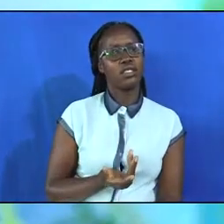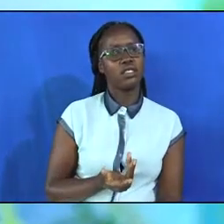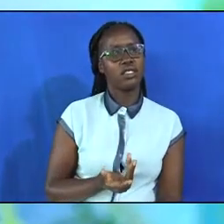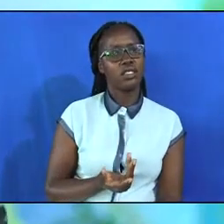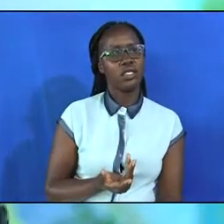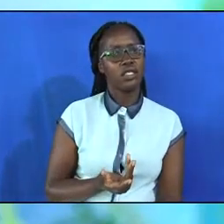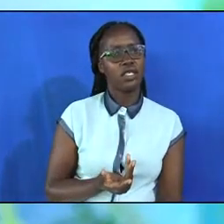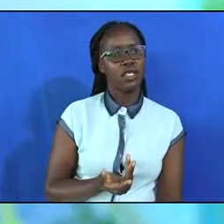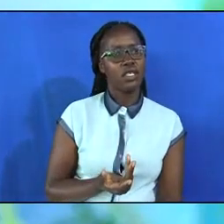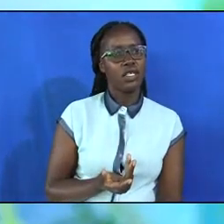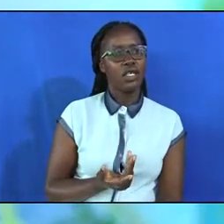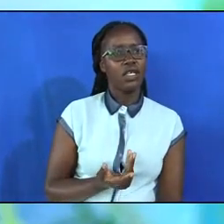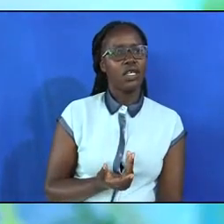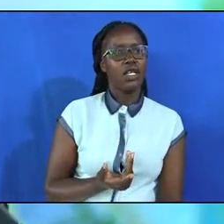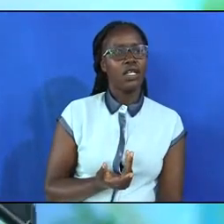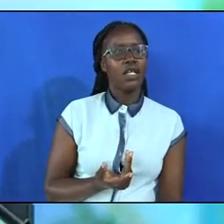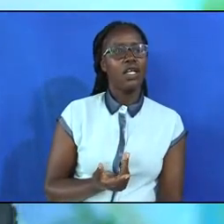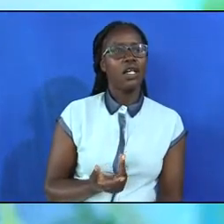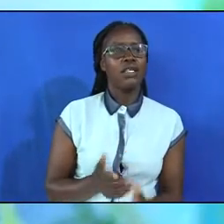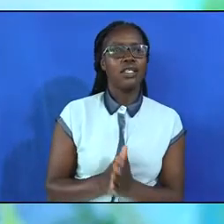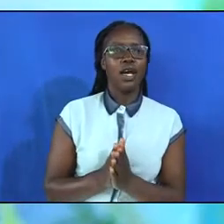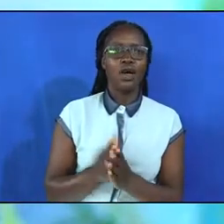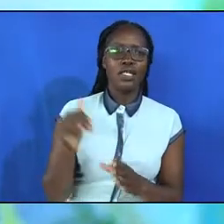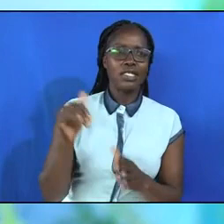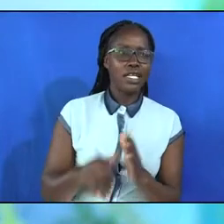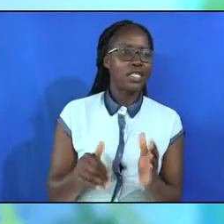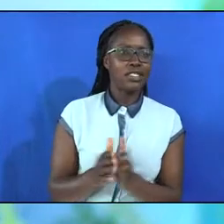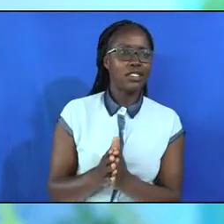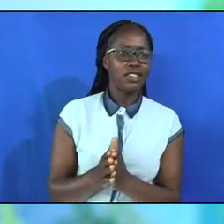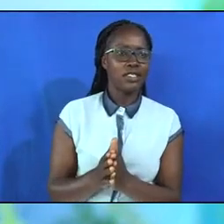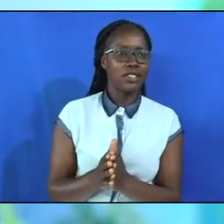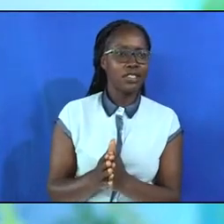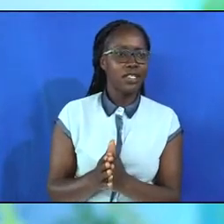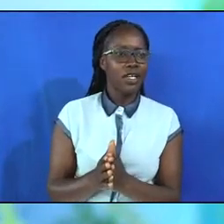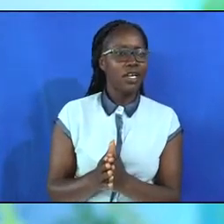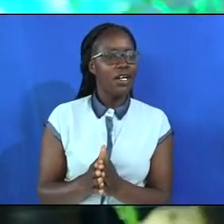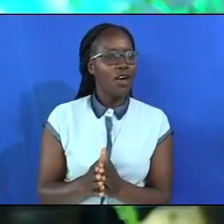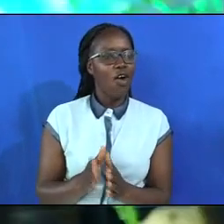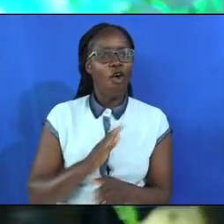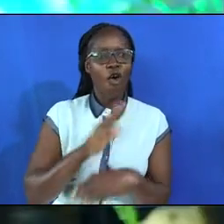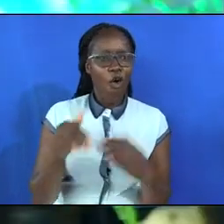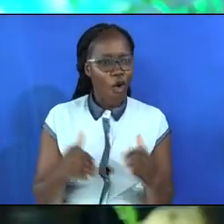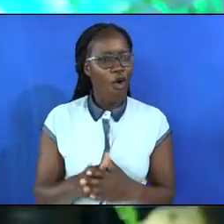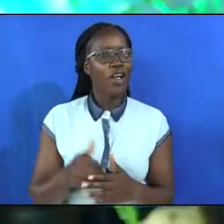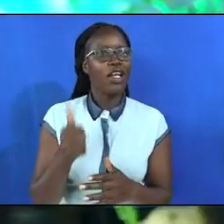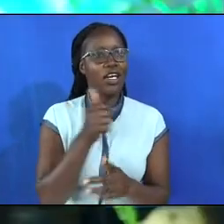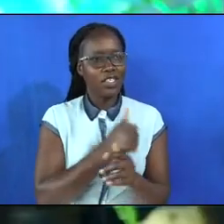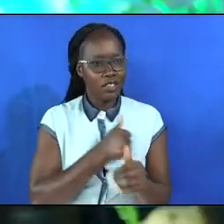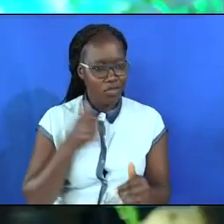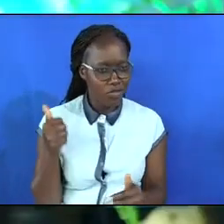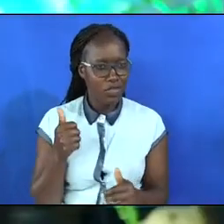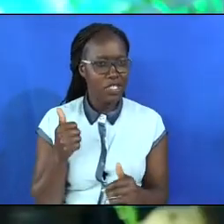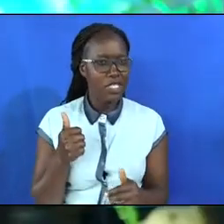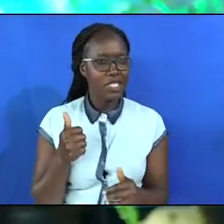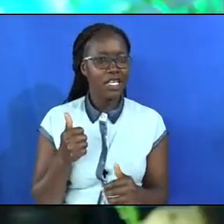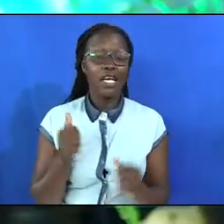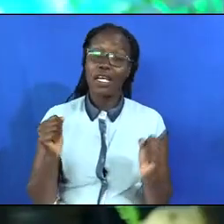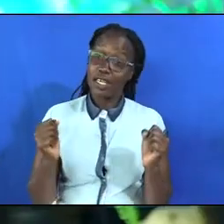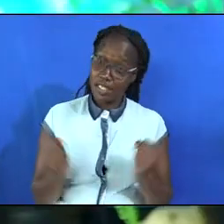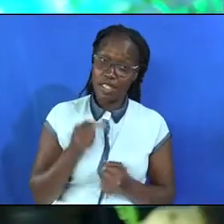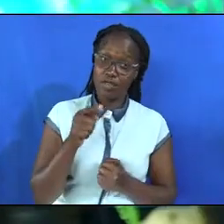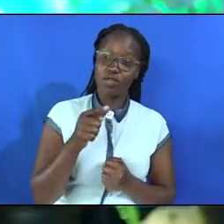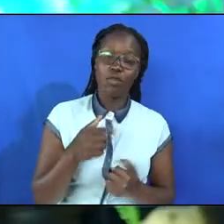People told me, 'Do not get inside. You'll be killed. You'll be burnt.' I refused. I had to save